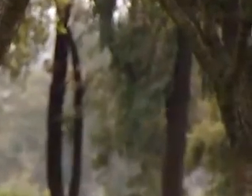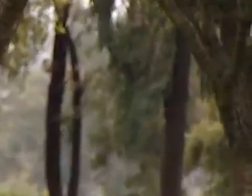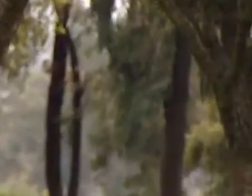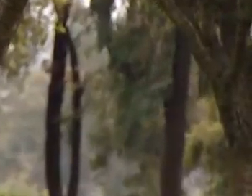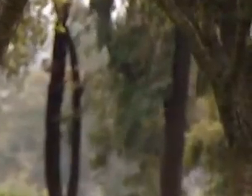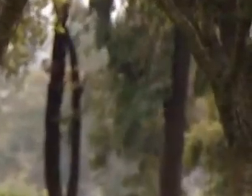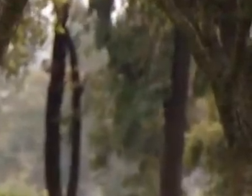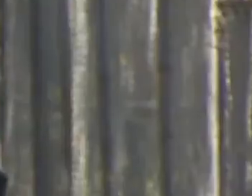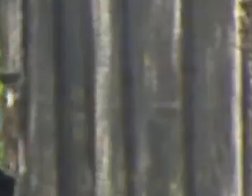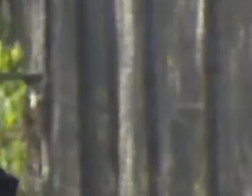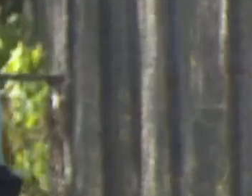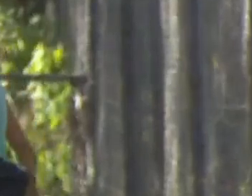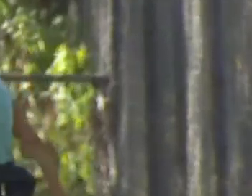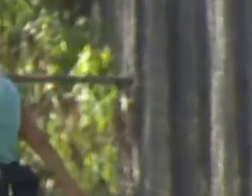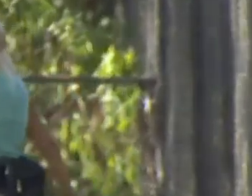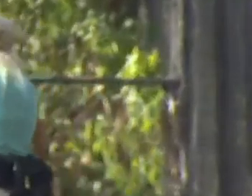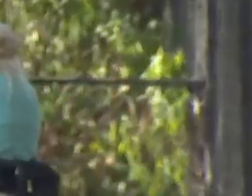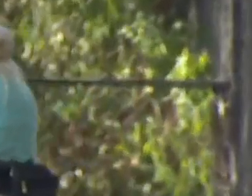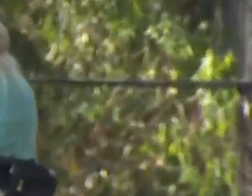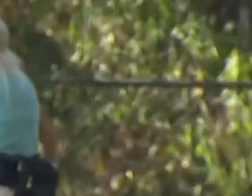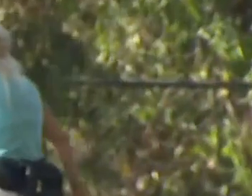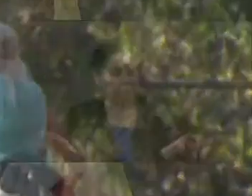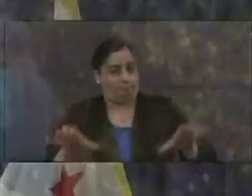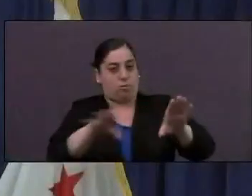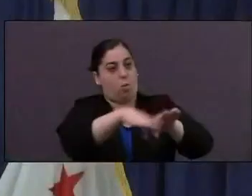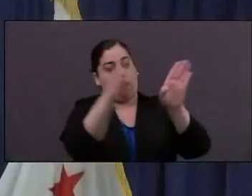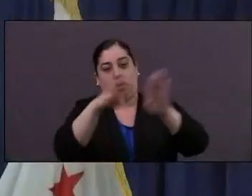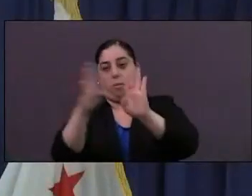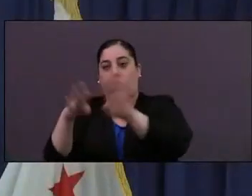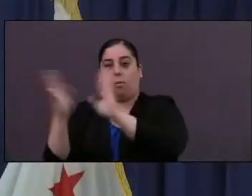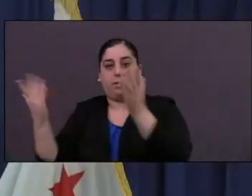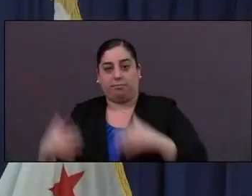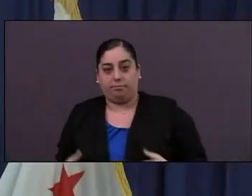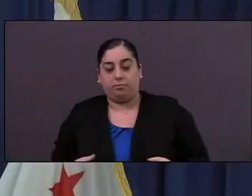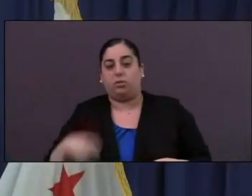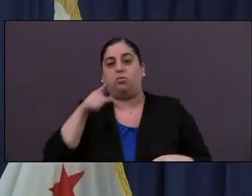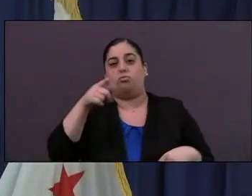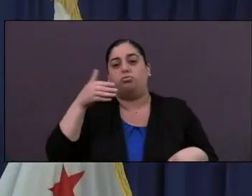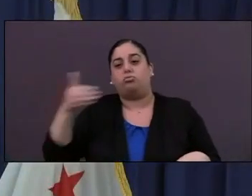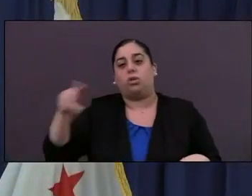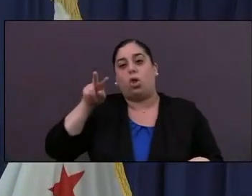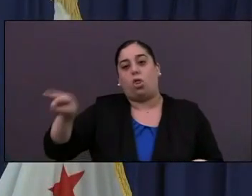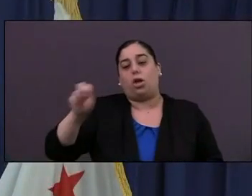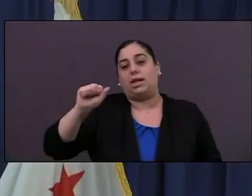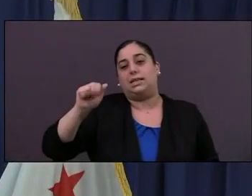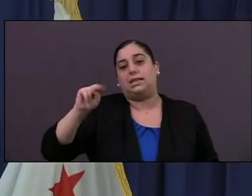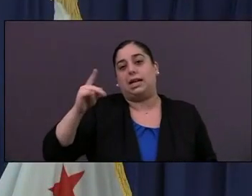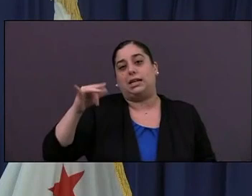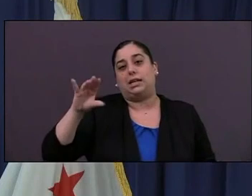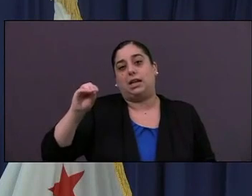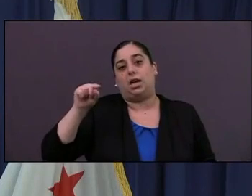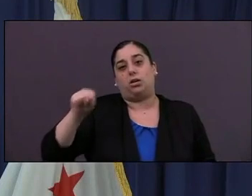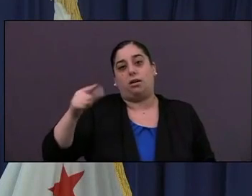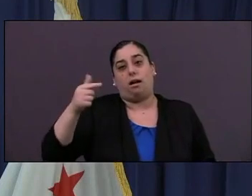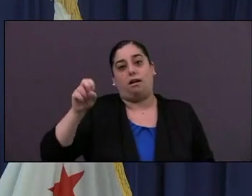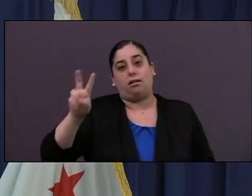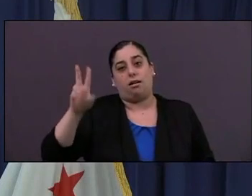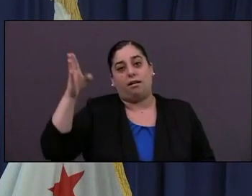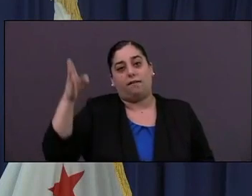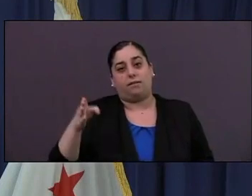reopening is a testament to the good work by San Diegans. Again, I want to thank all San Diegans for continuing to do the right thing,